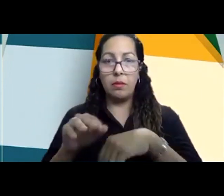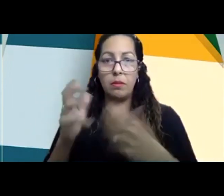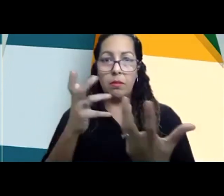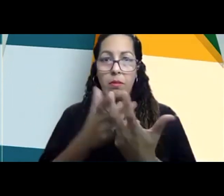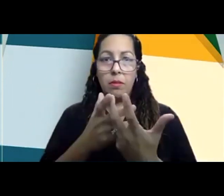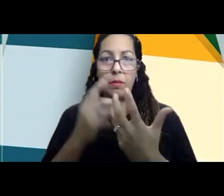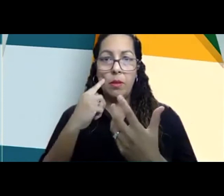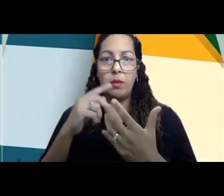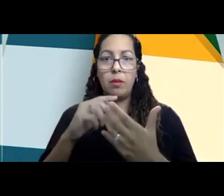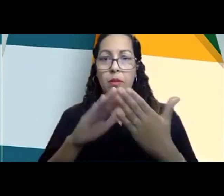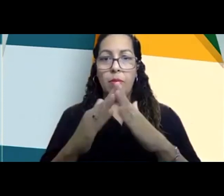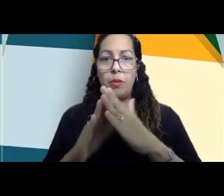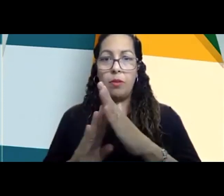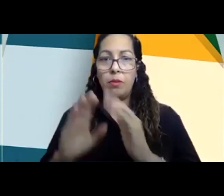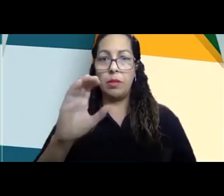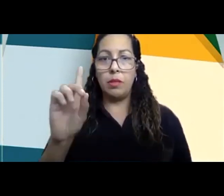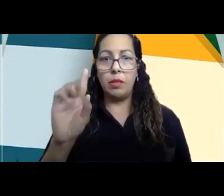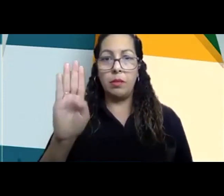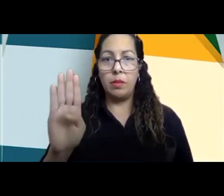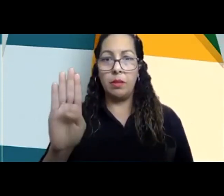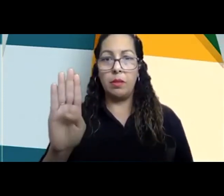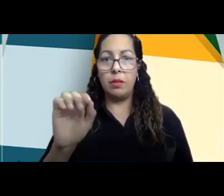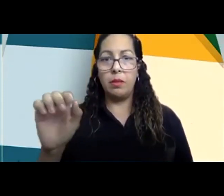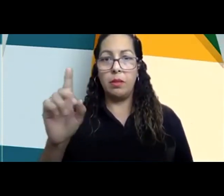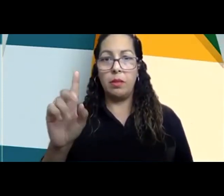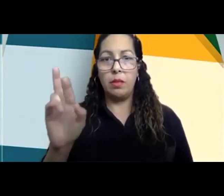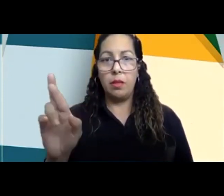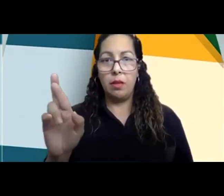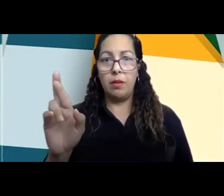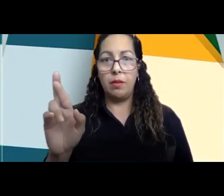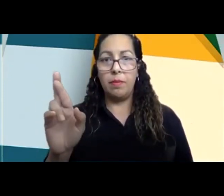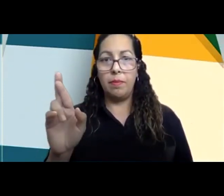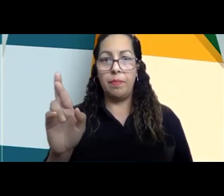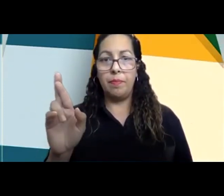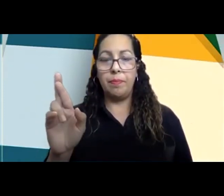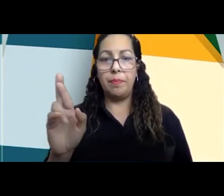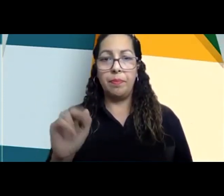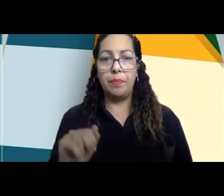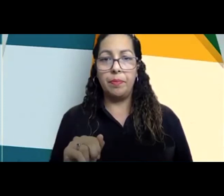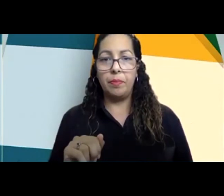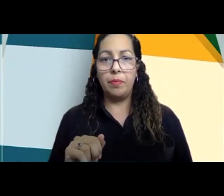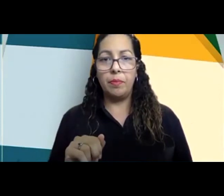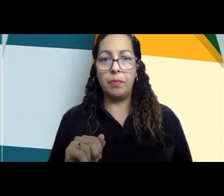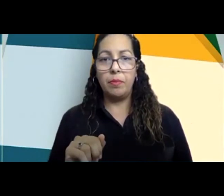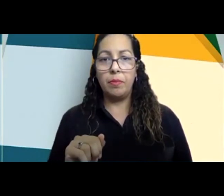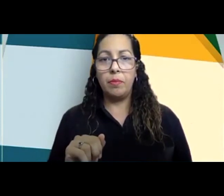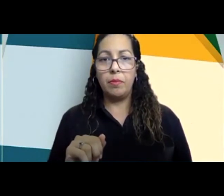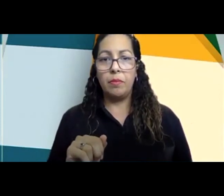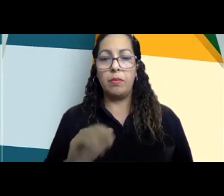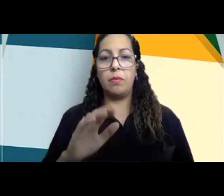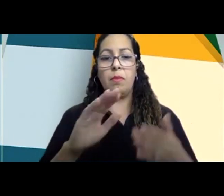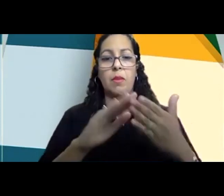Development Block Grant Disaster Recovery Program, infrastructure programs, community